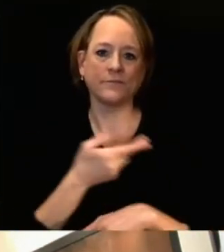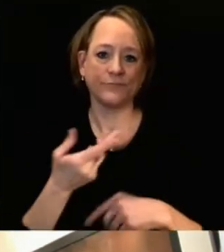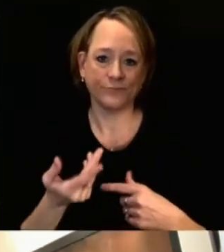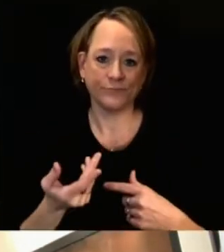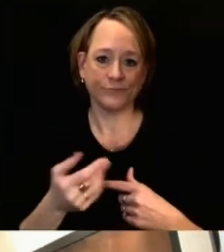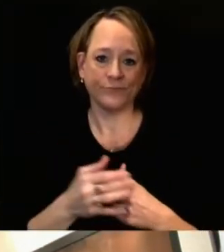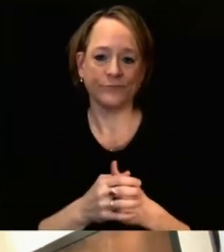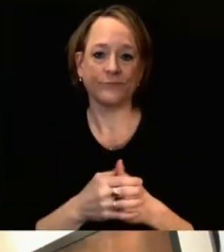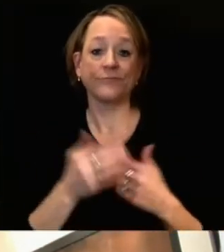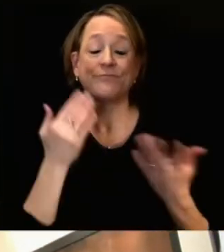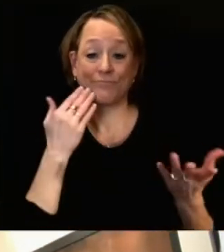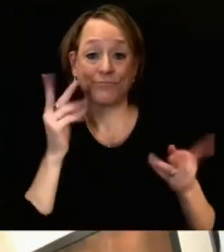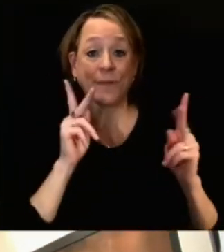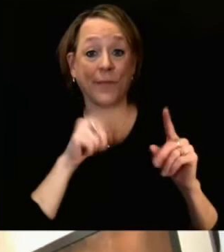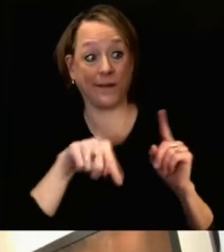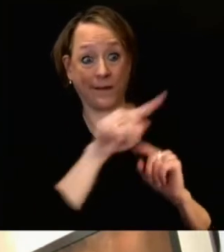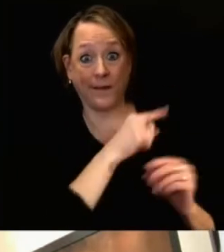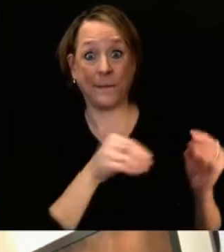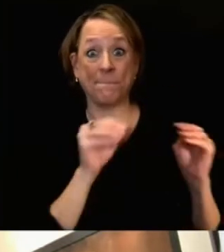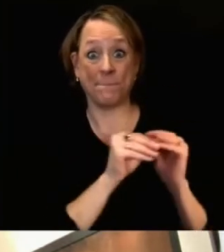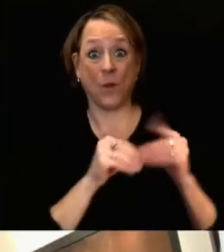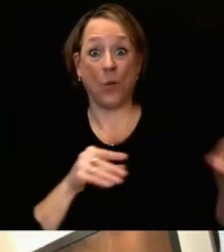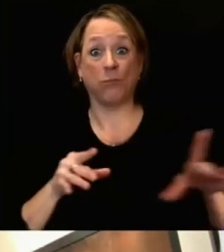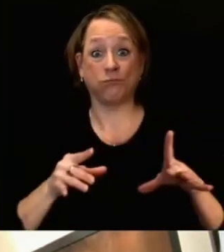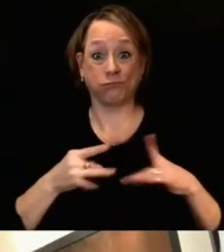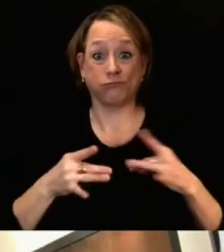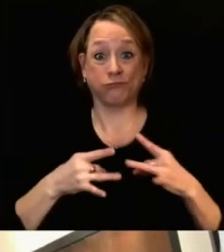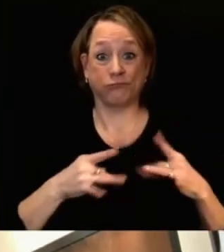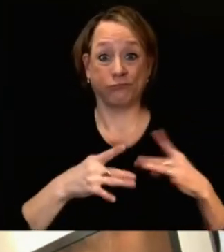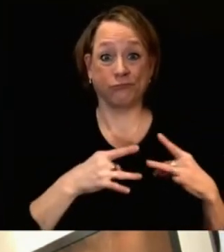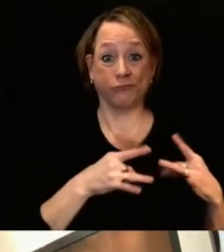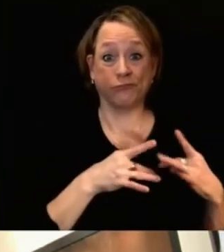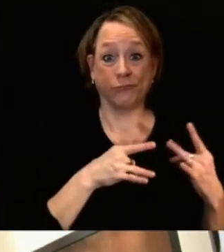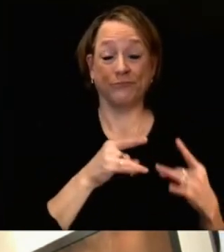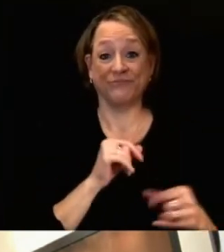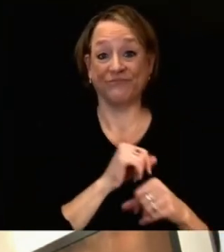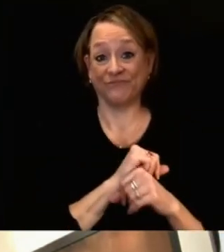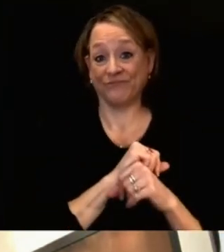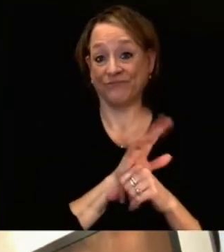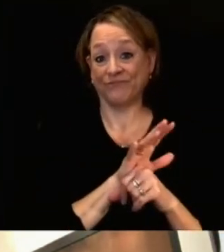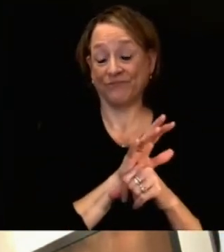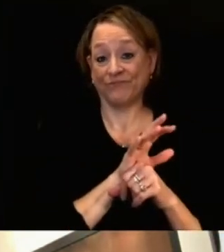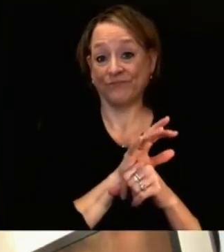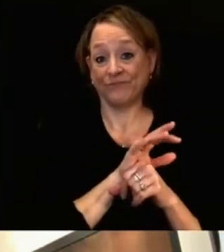which the virus being even more, even if it is a little milder,